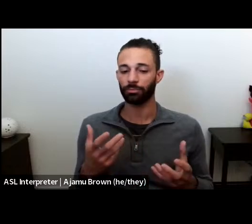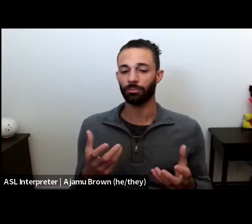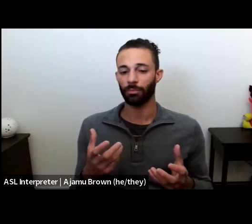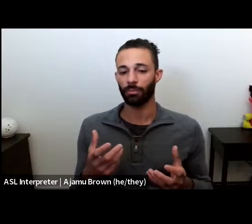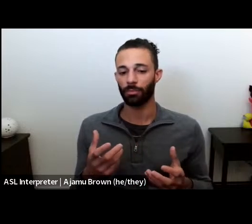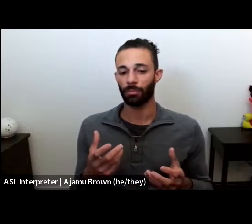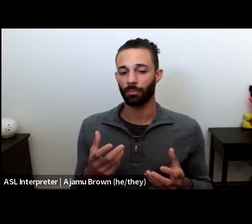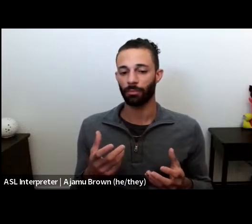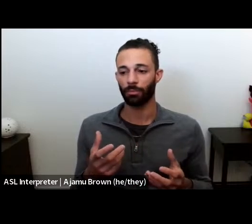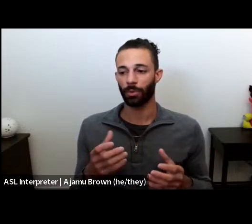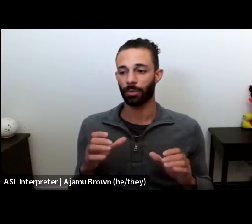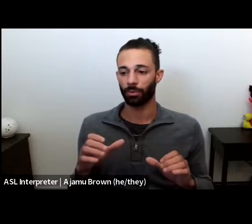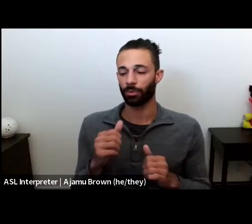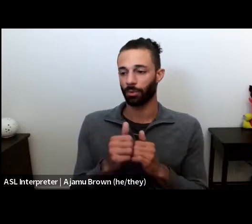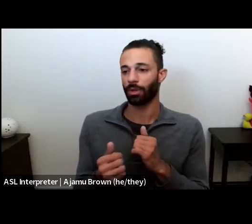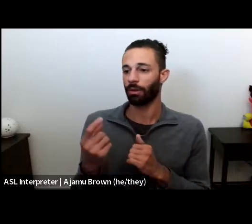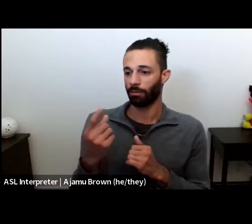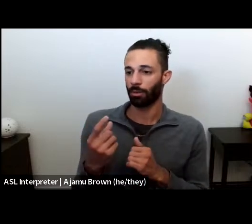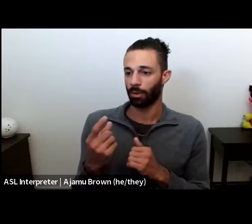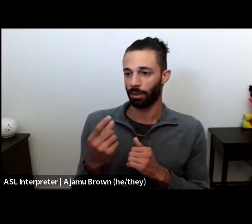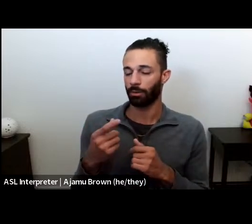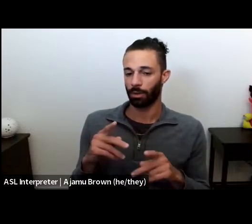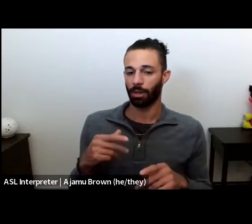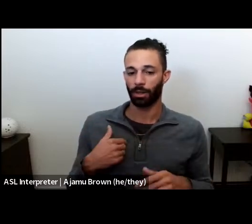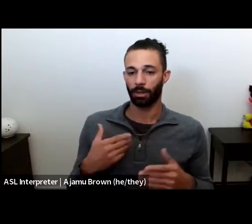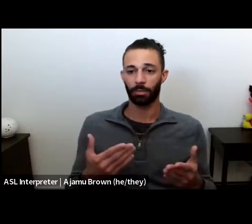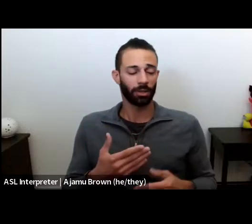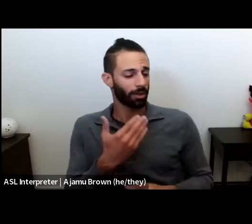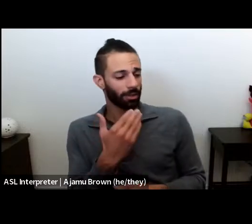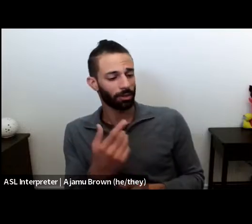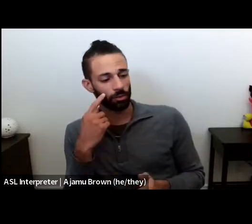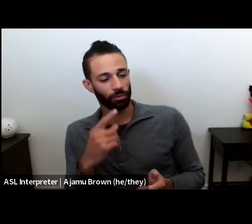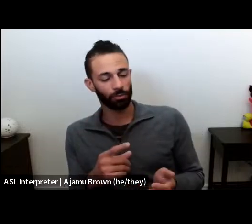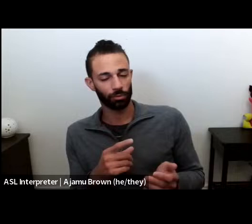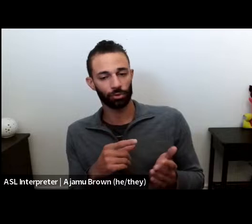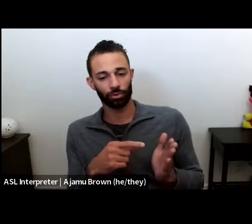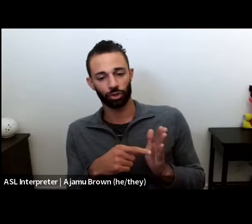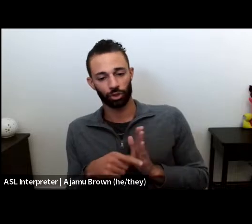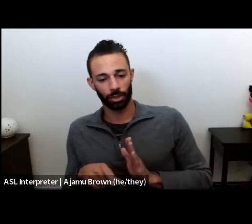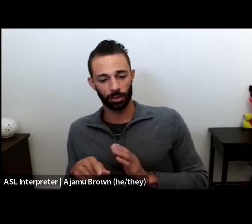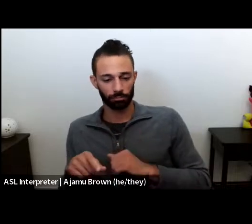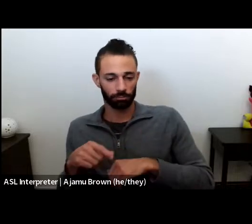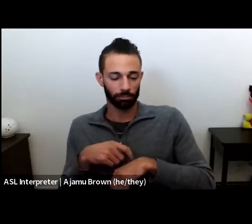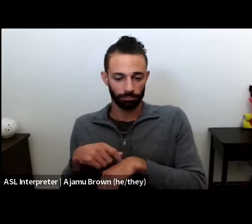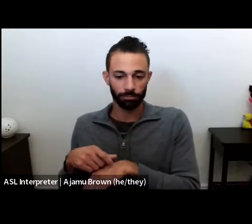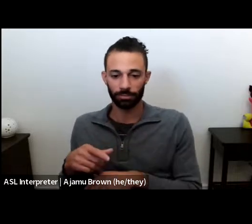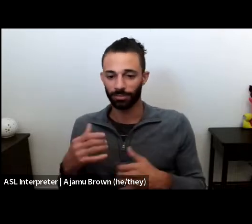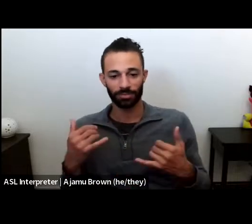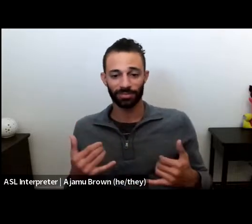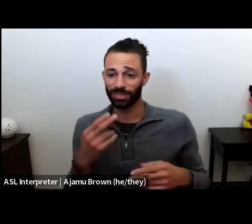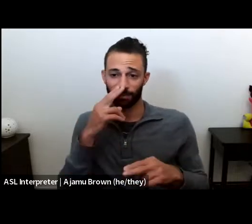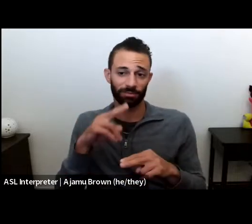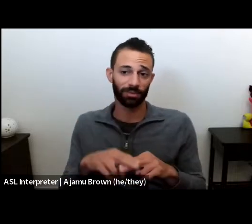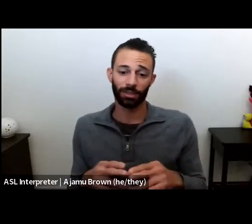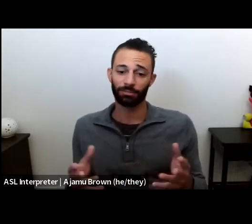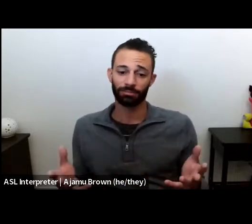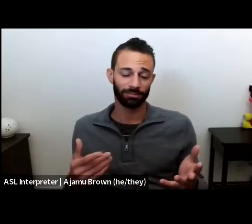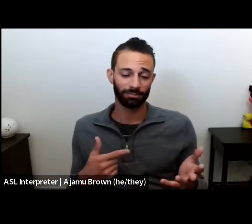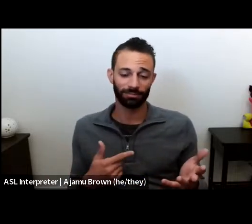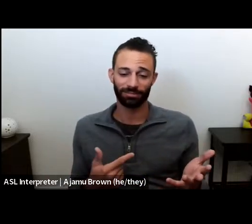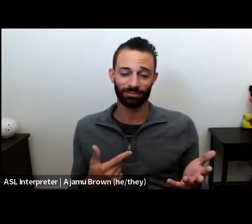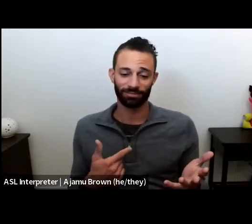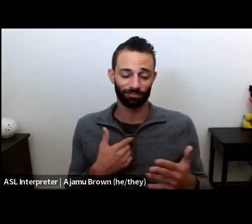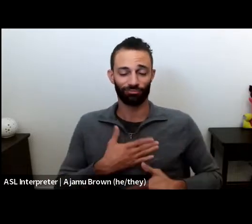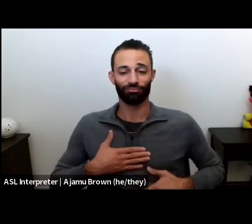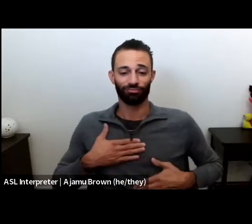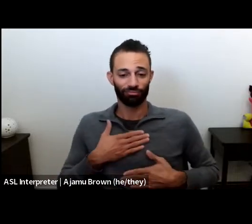while I'm here. Absolutely. I appreciate you checking in. This is super fun. I'm like really